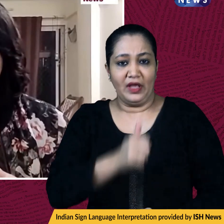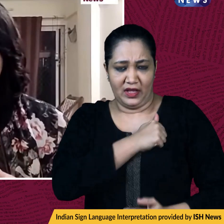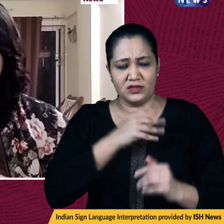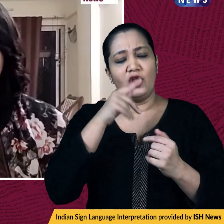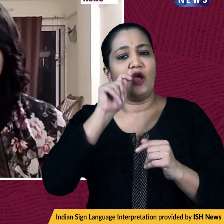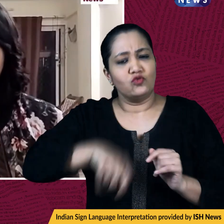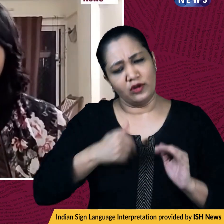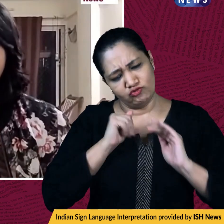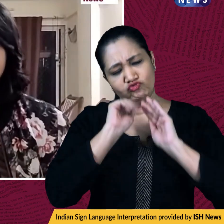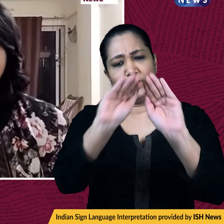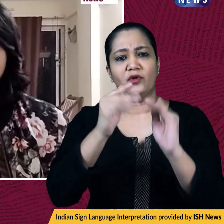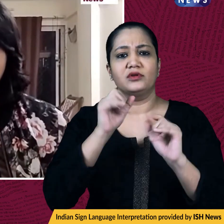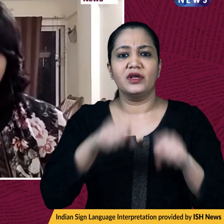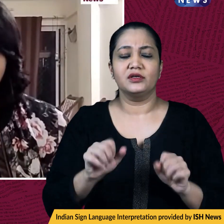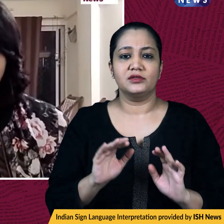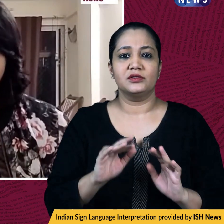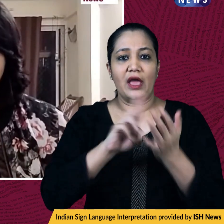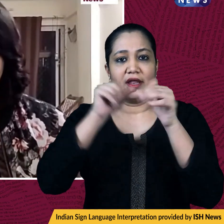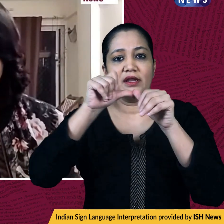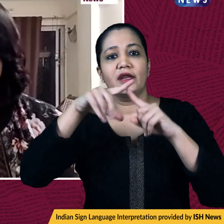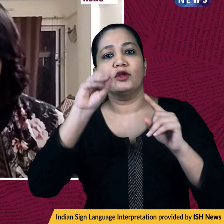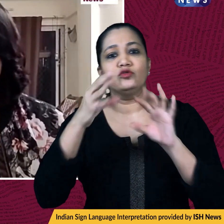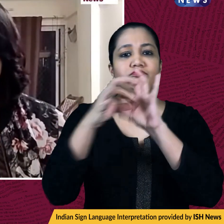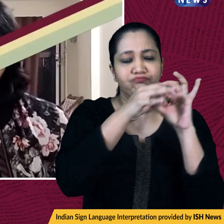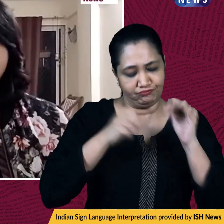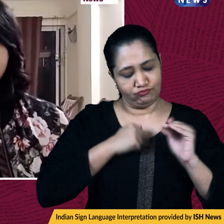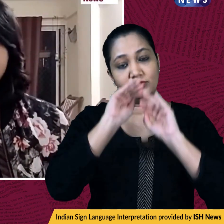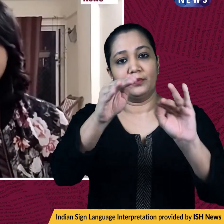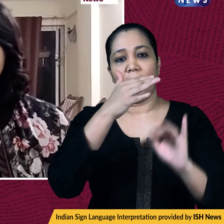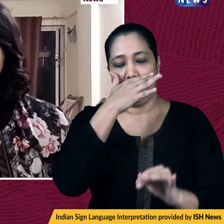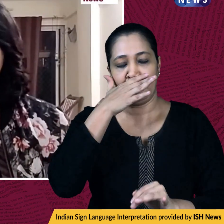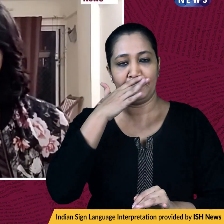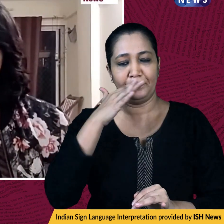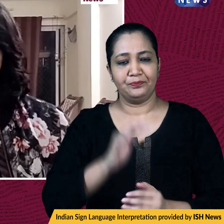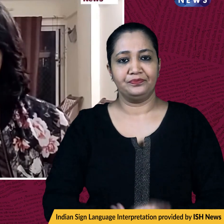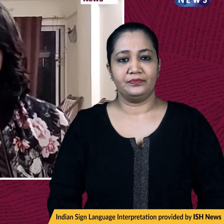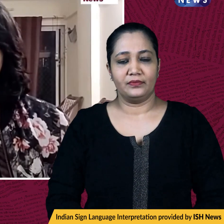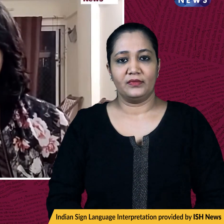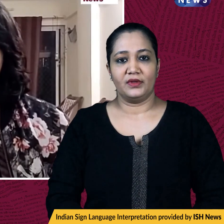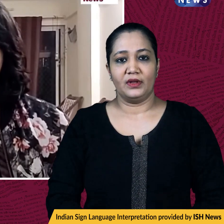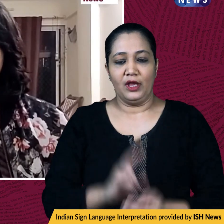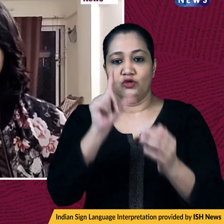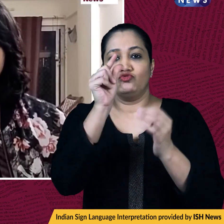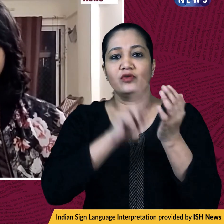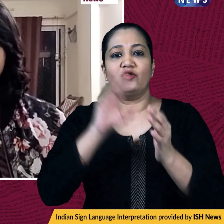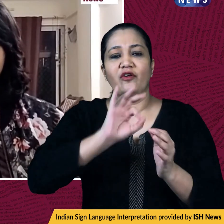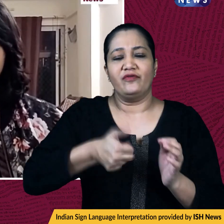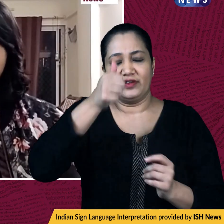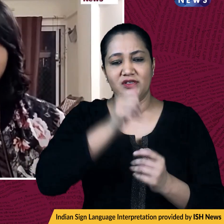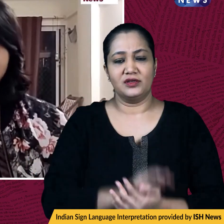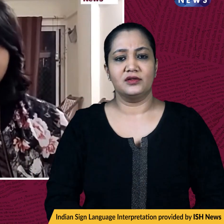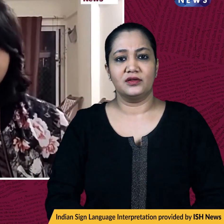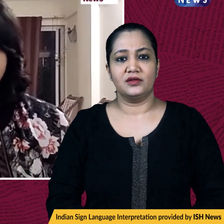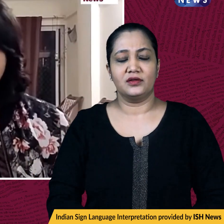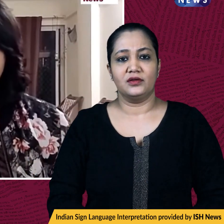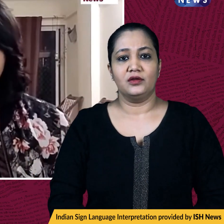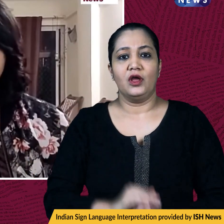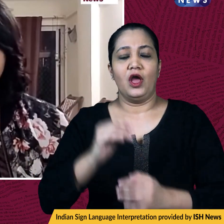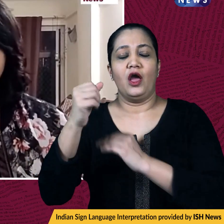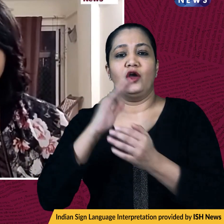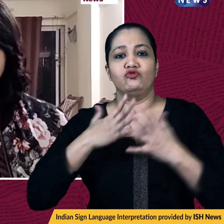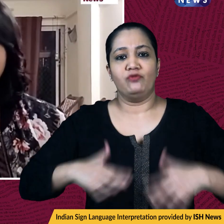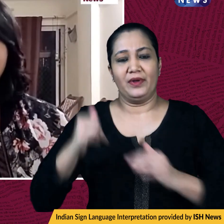was ignoring Russia's concerns about the European expansion of NATO, the Western military alliance. This also comes